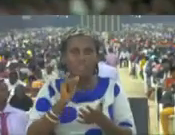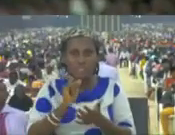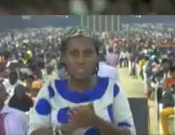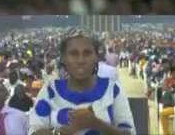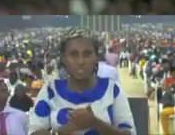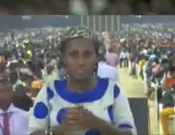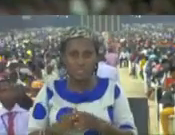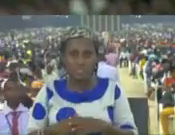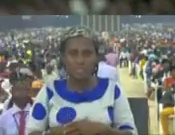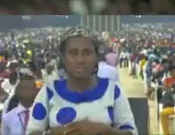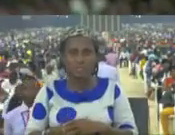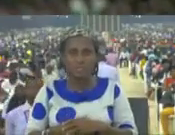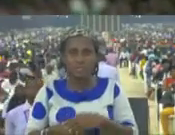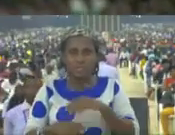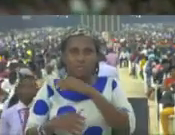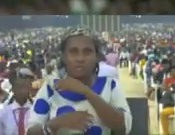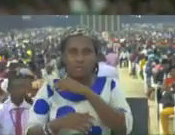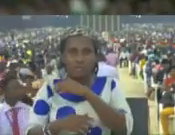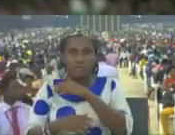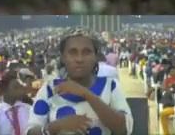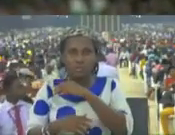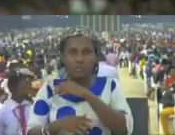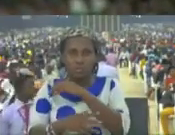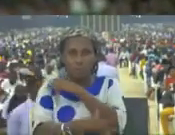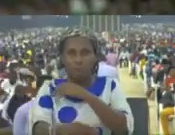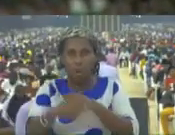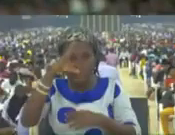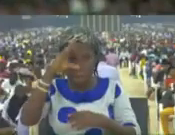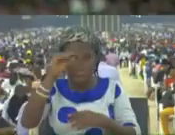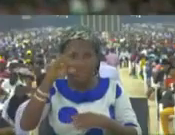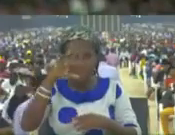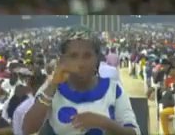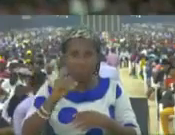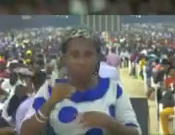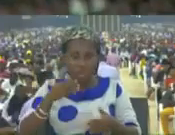man, born lame,